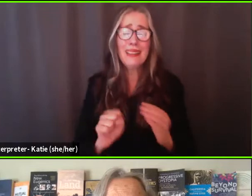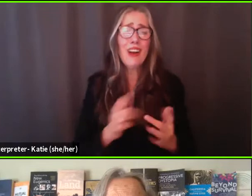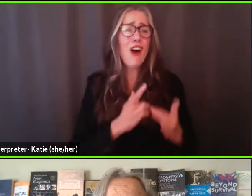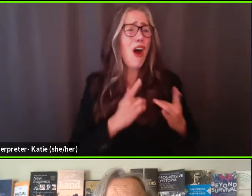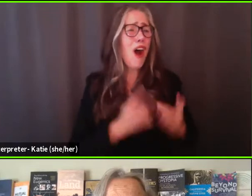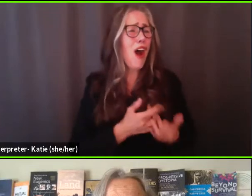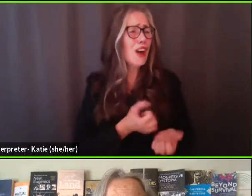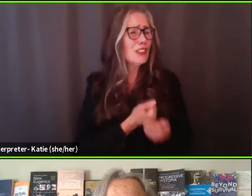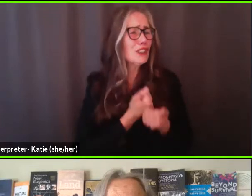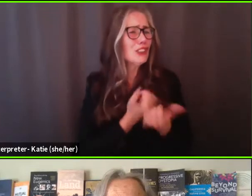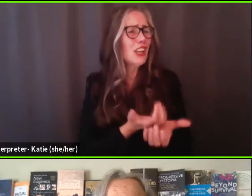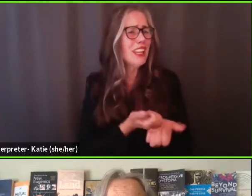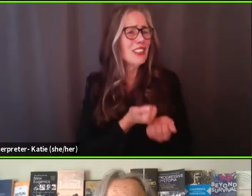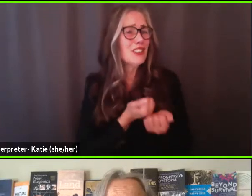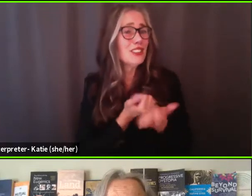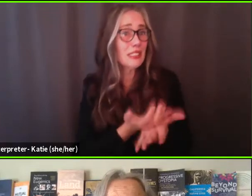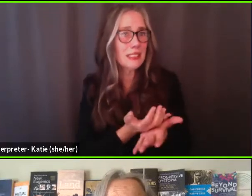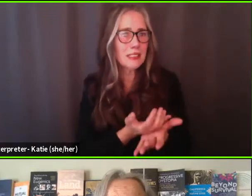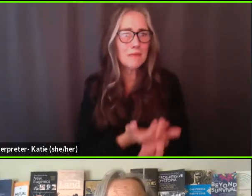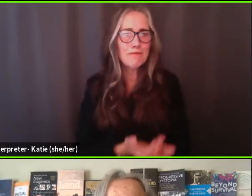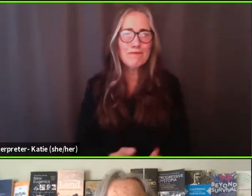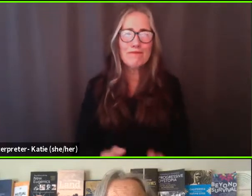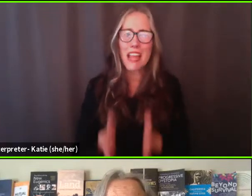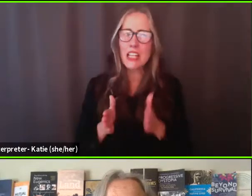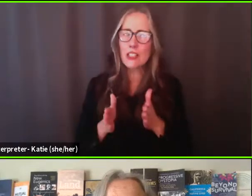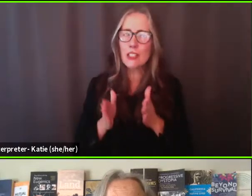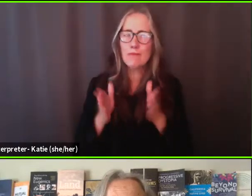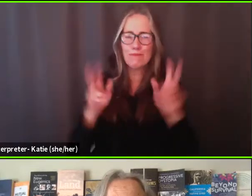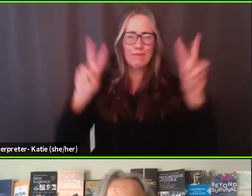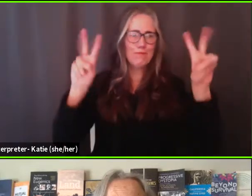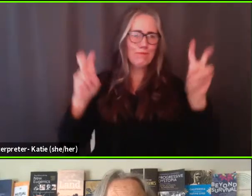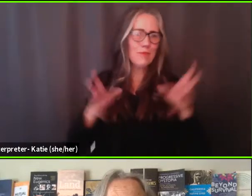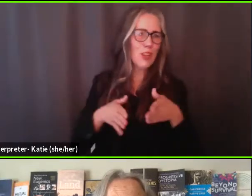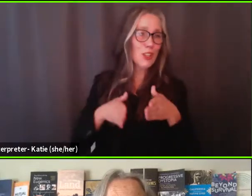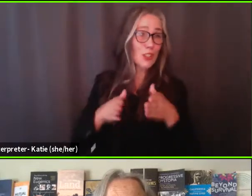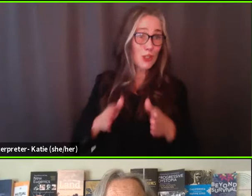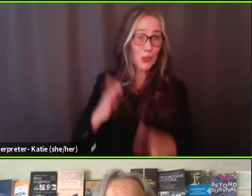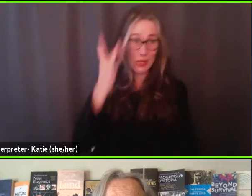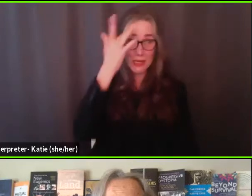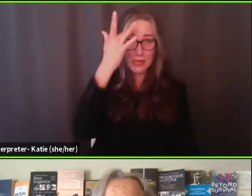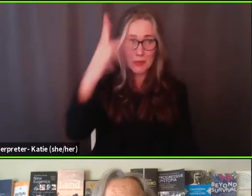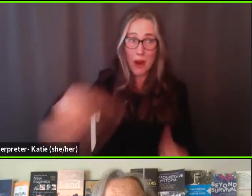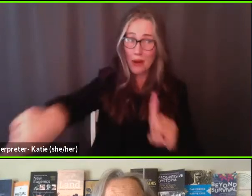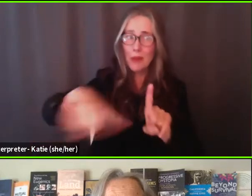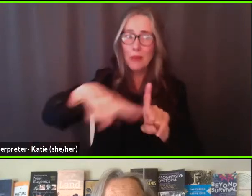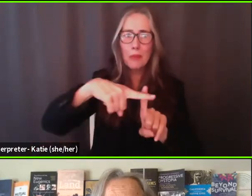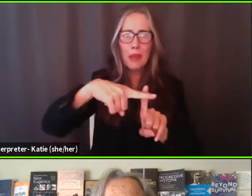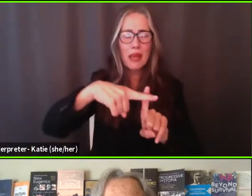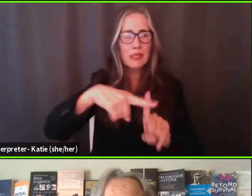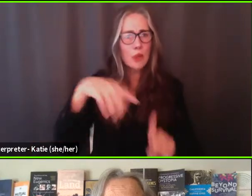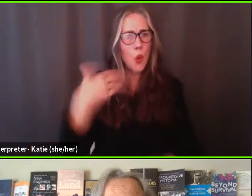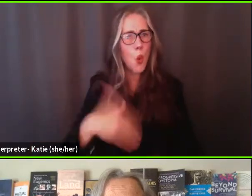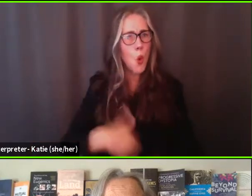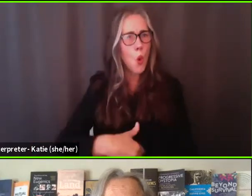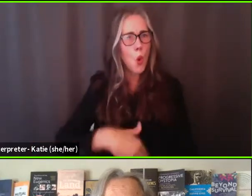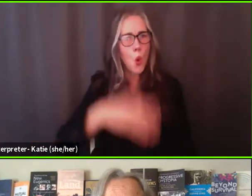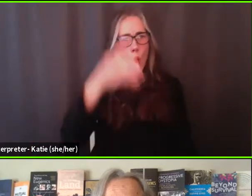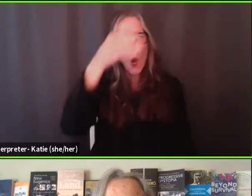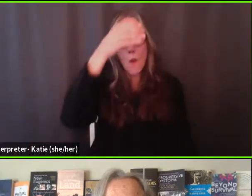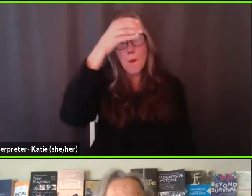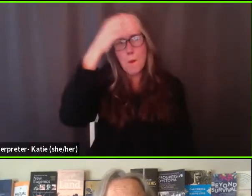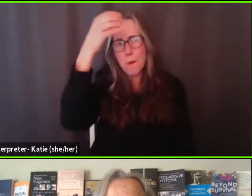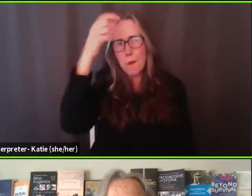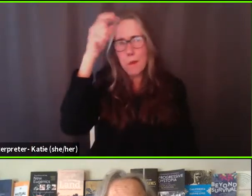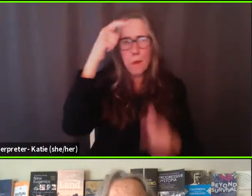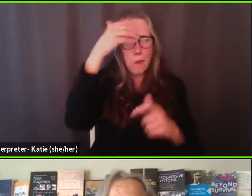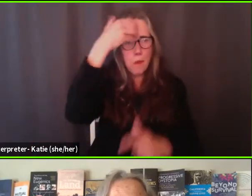and both street smart plus book brilliant um so teresa had